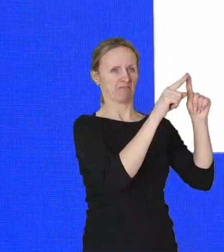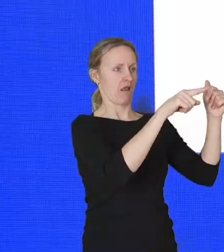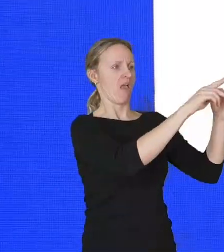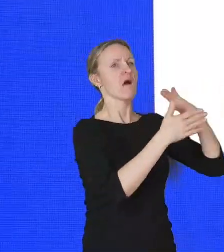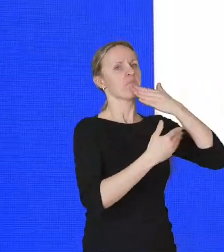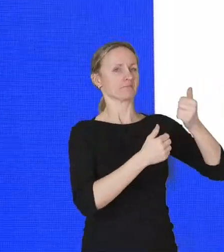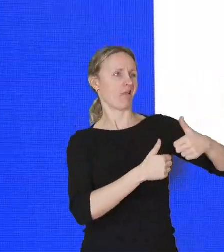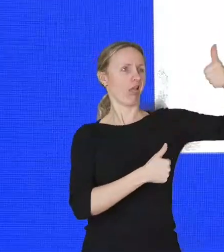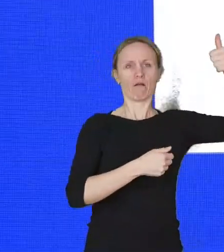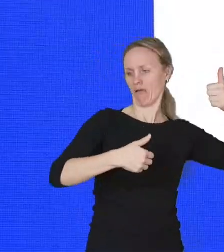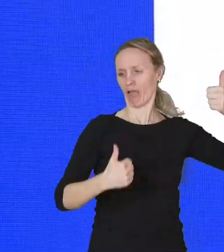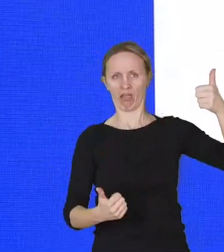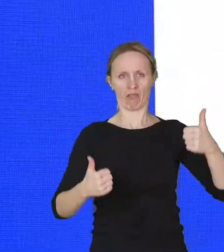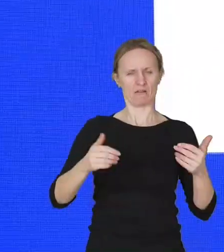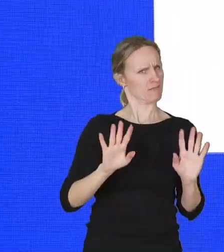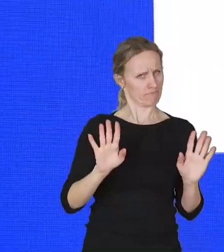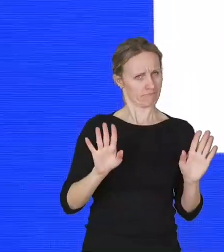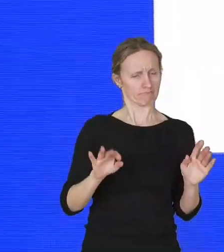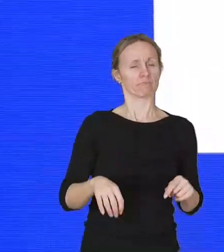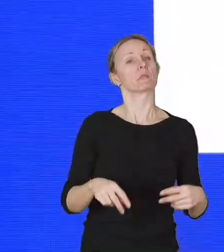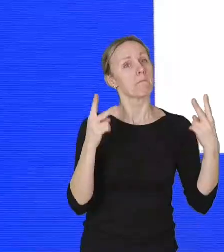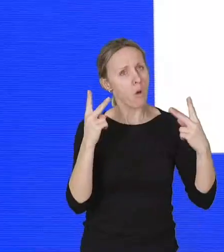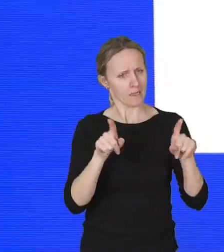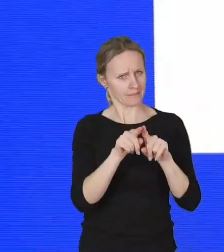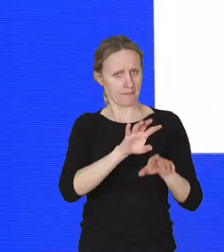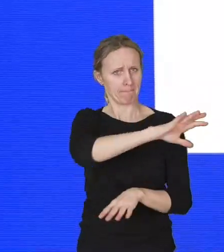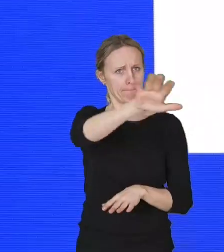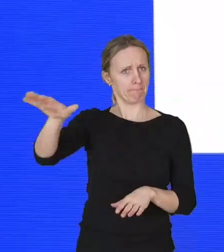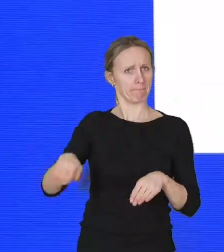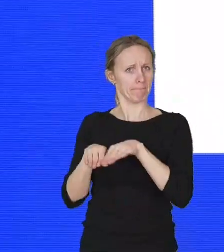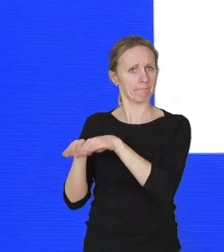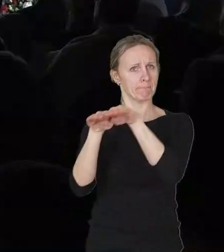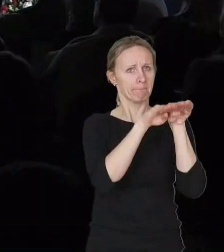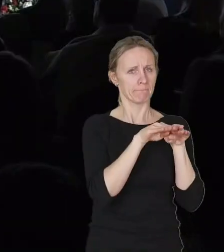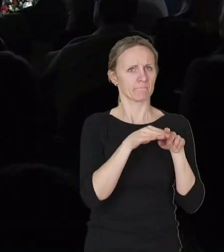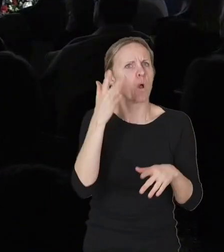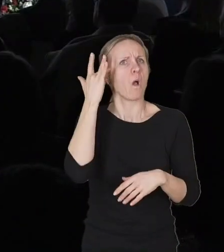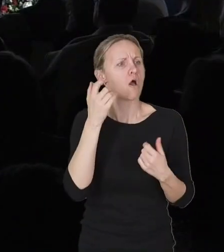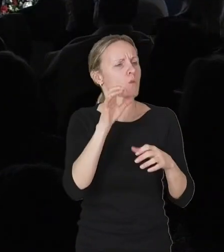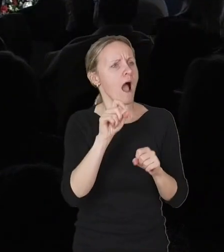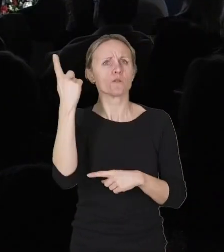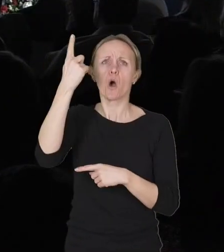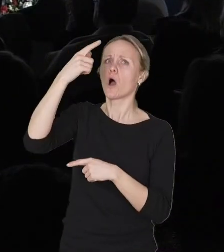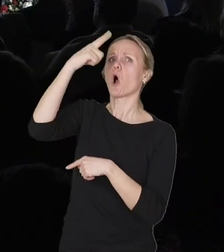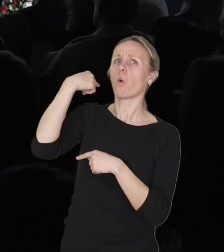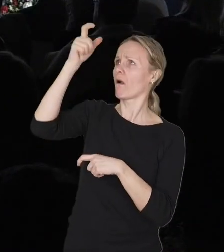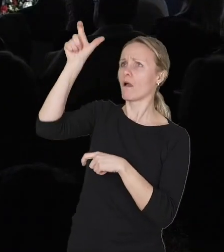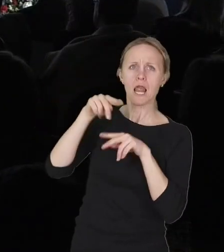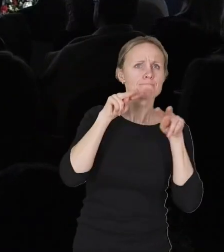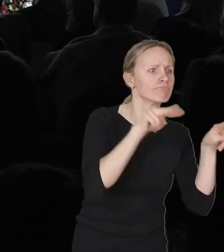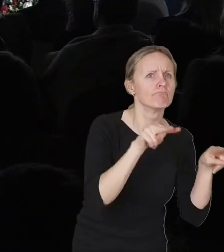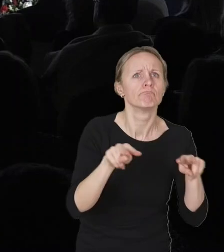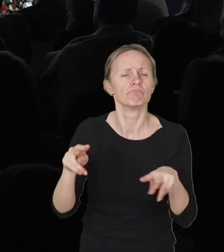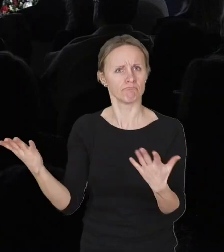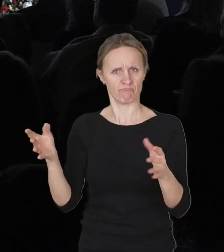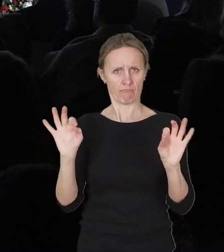these companies, researchers have to fulfill this extremely complex framework? Well, state aid